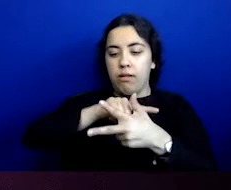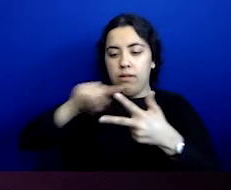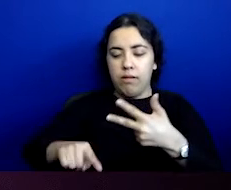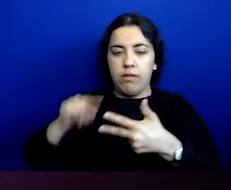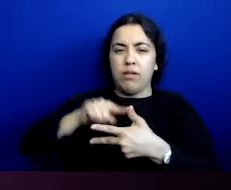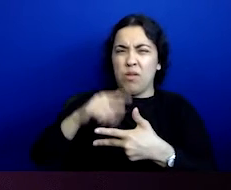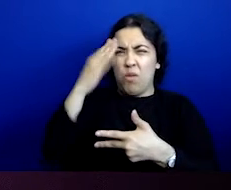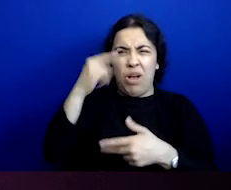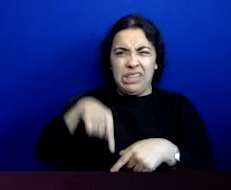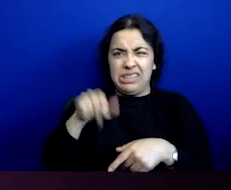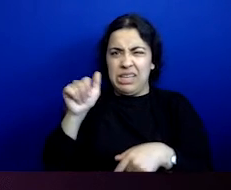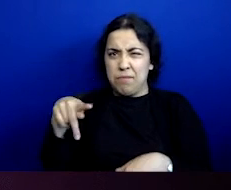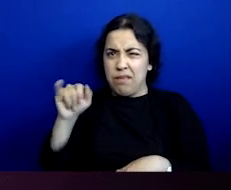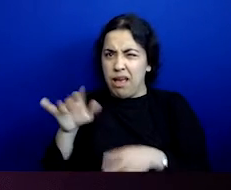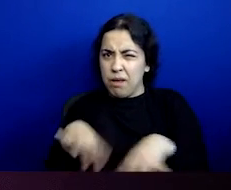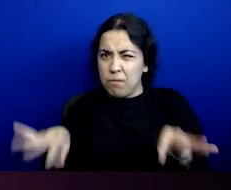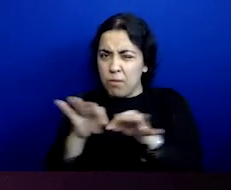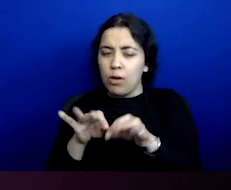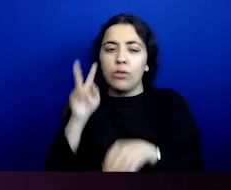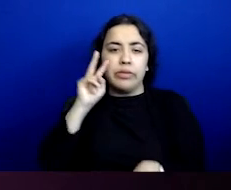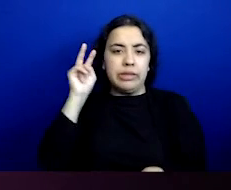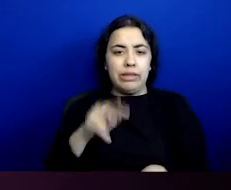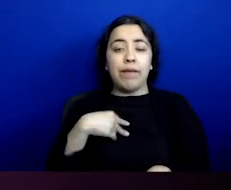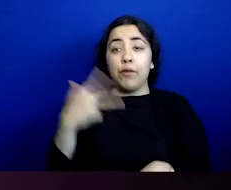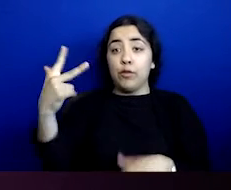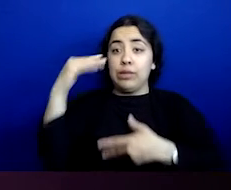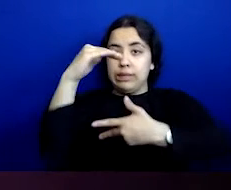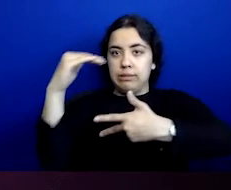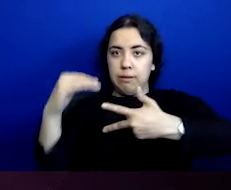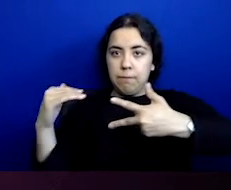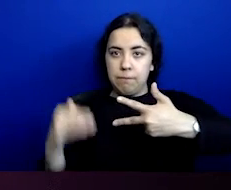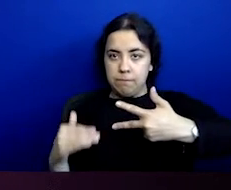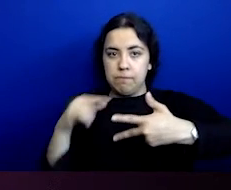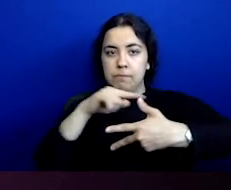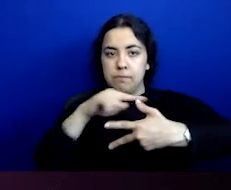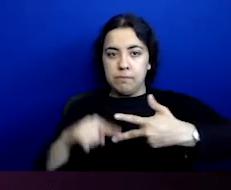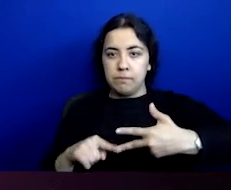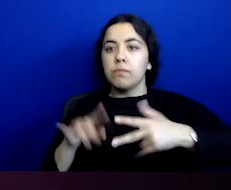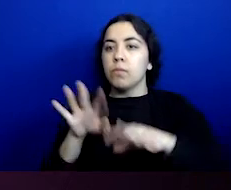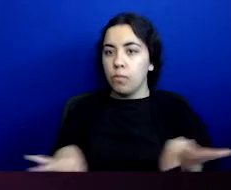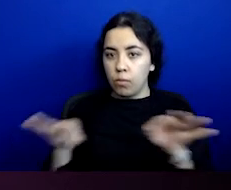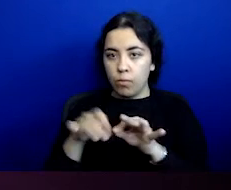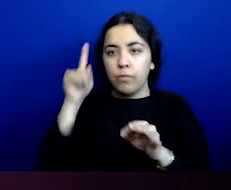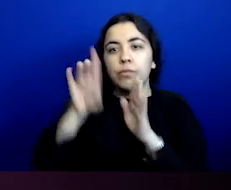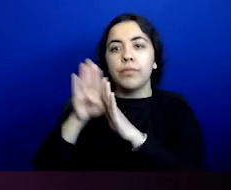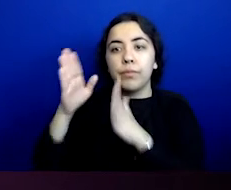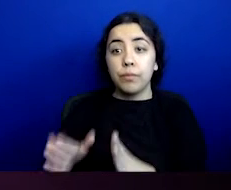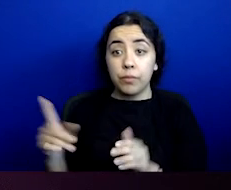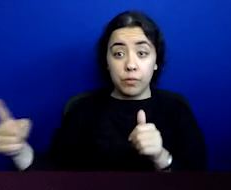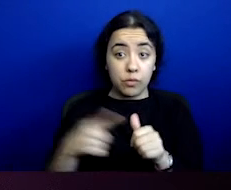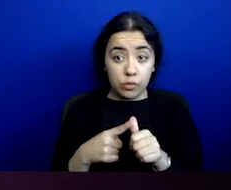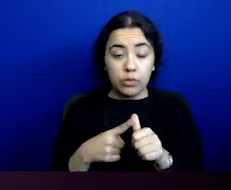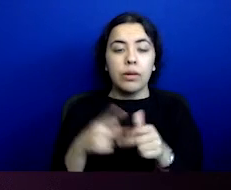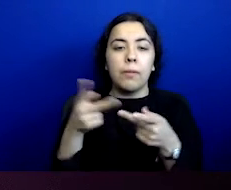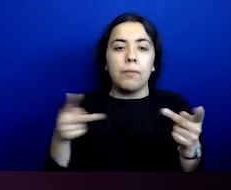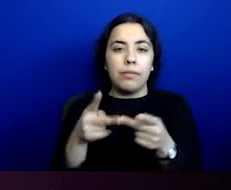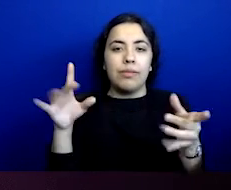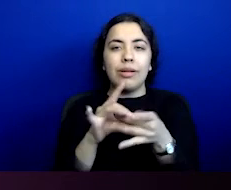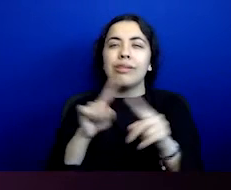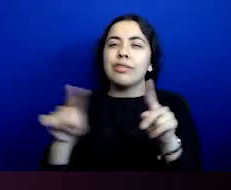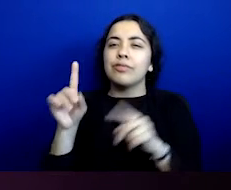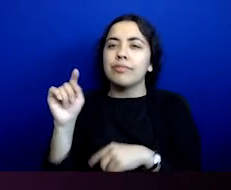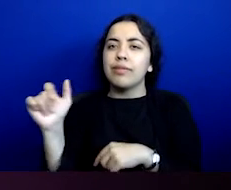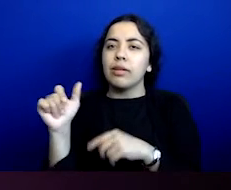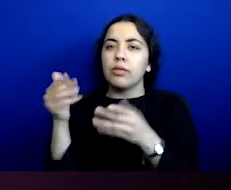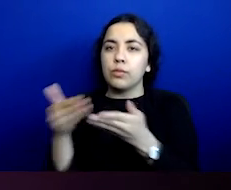work? Why does this API matter? So what we've seen is there's 3 steps that make this really turnkey for developers. 1, a place to connect to different data